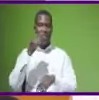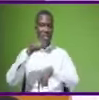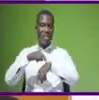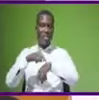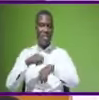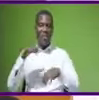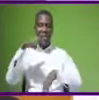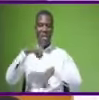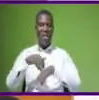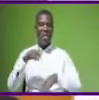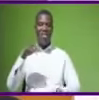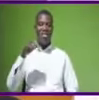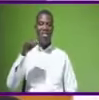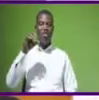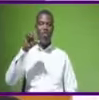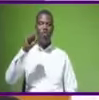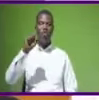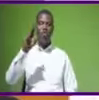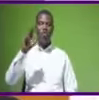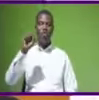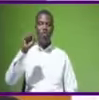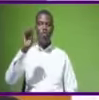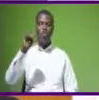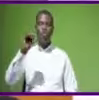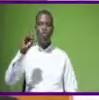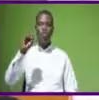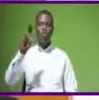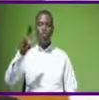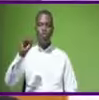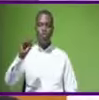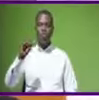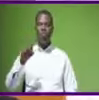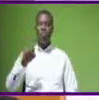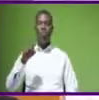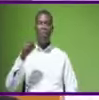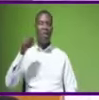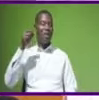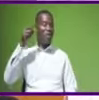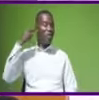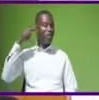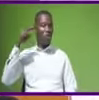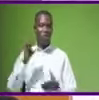Sum Sum FM. And on Noa Demeco Ma.